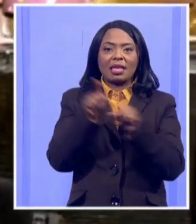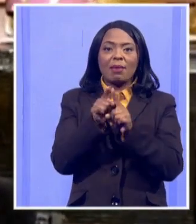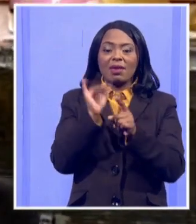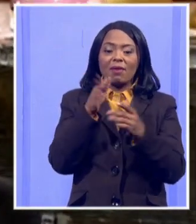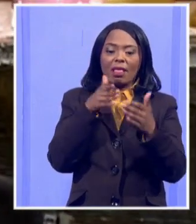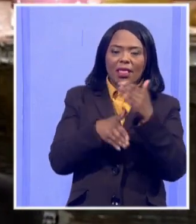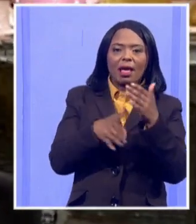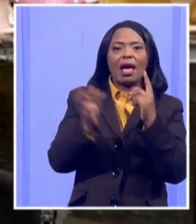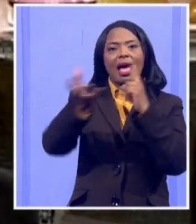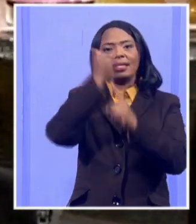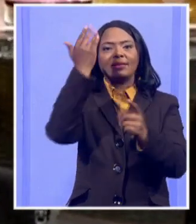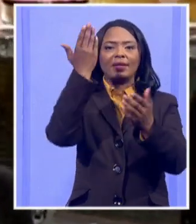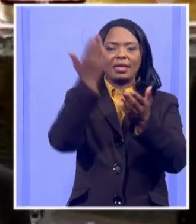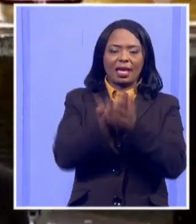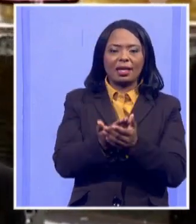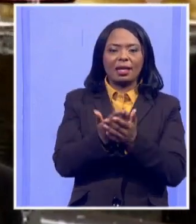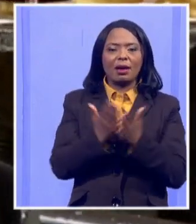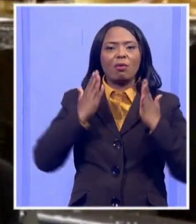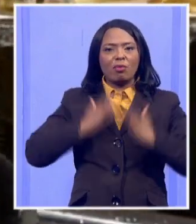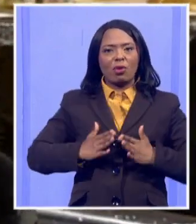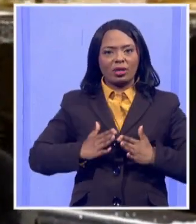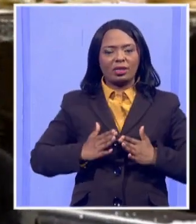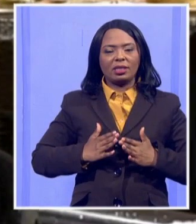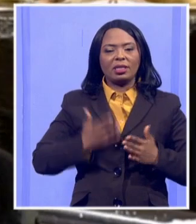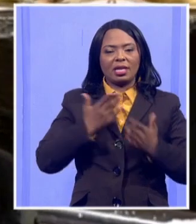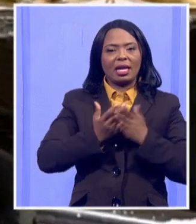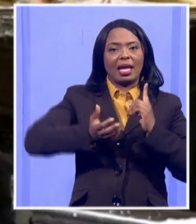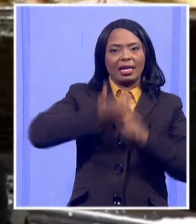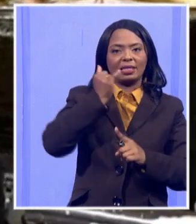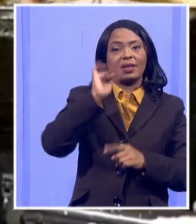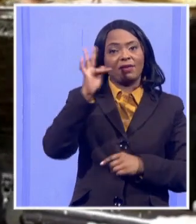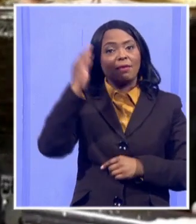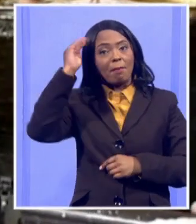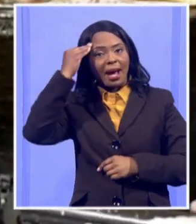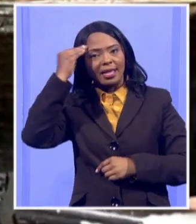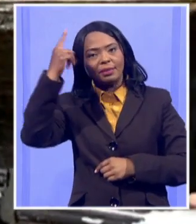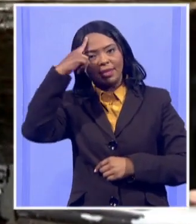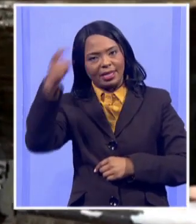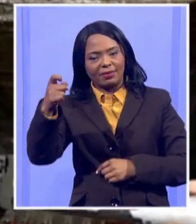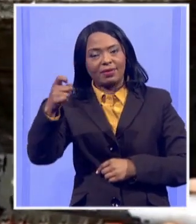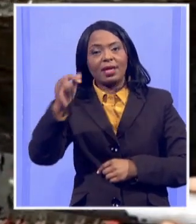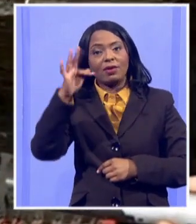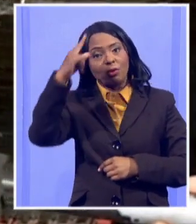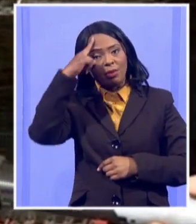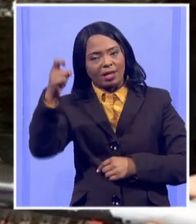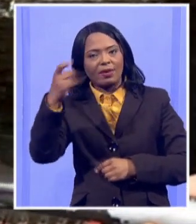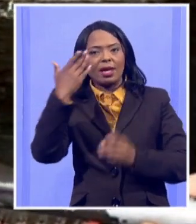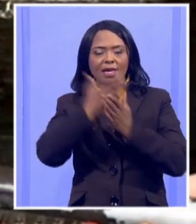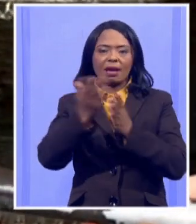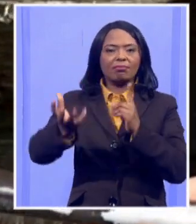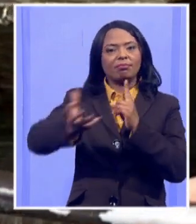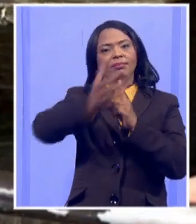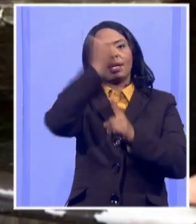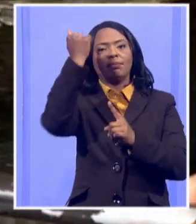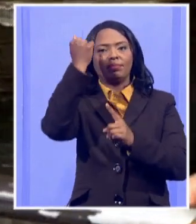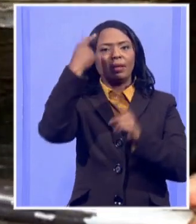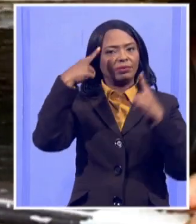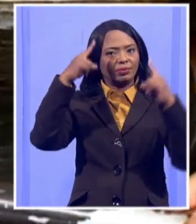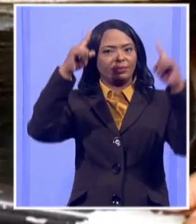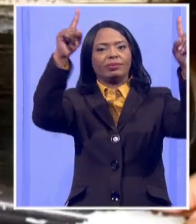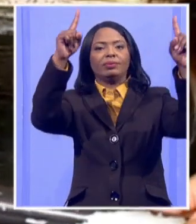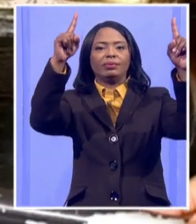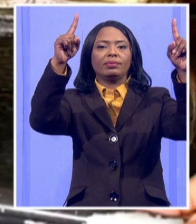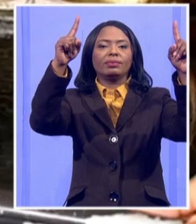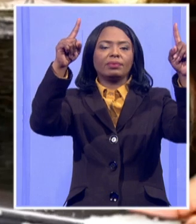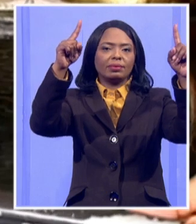the body would achieve what the mind believes. So if you believe you can reach that point of your life, you can get there.